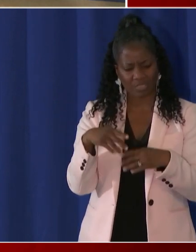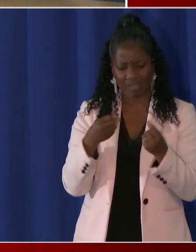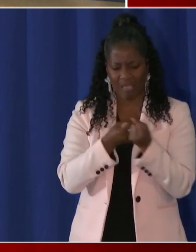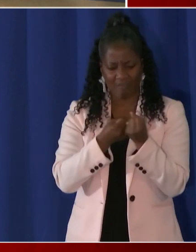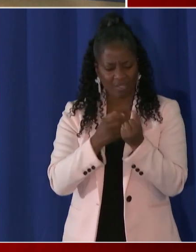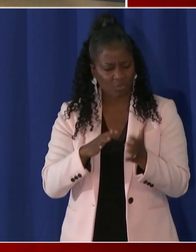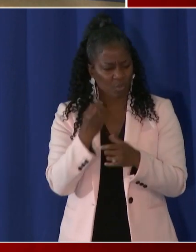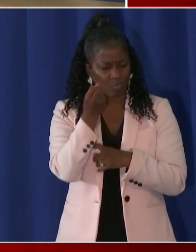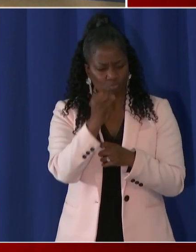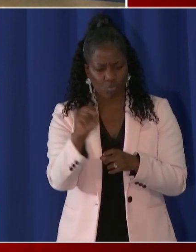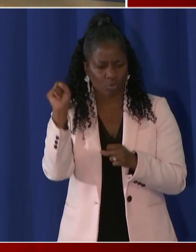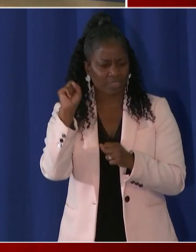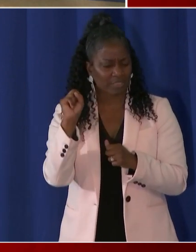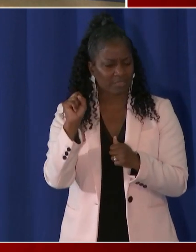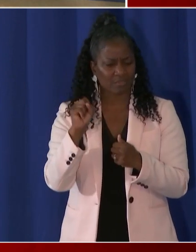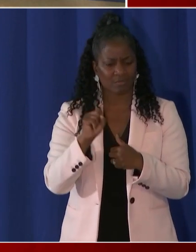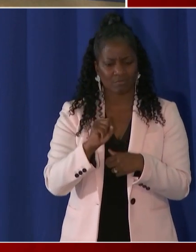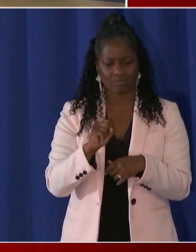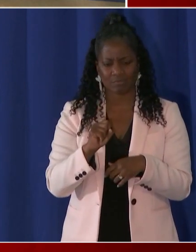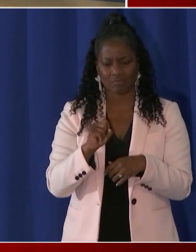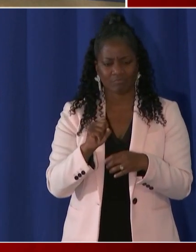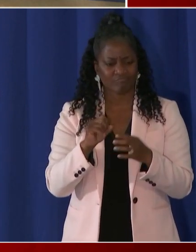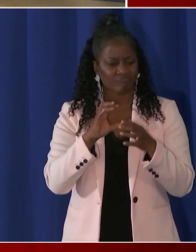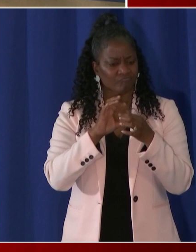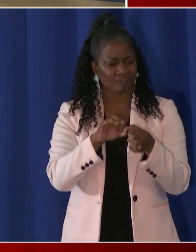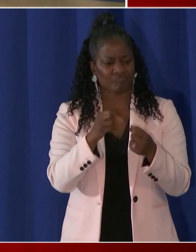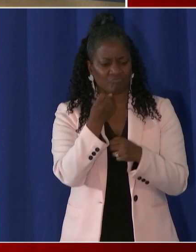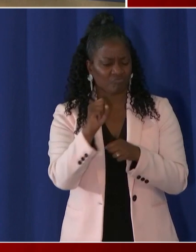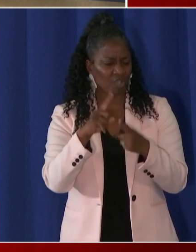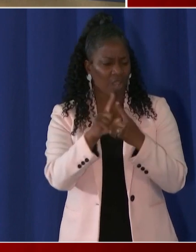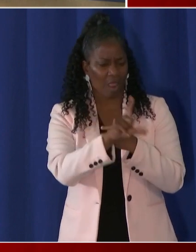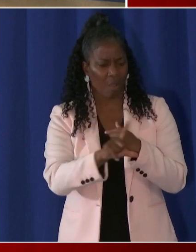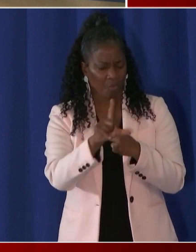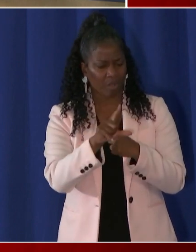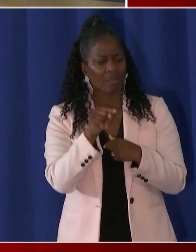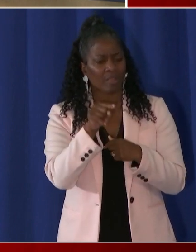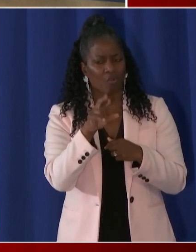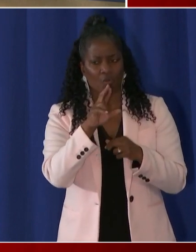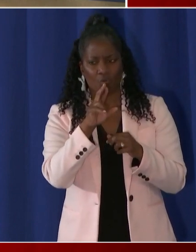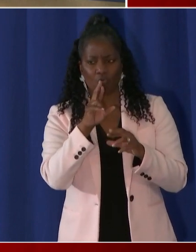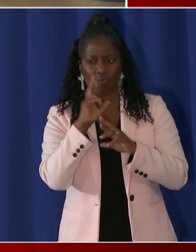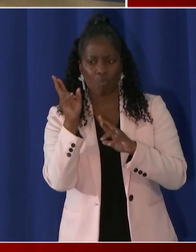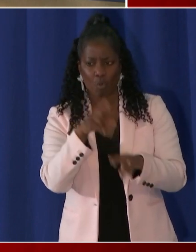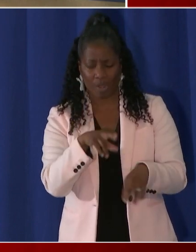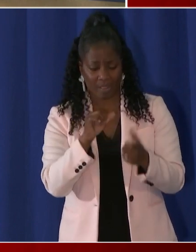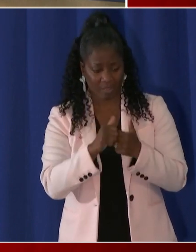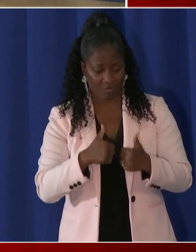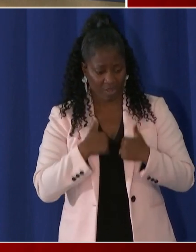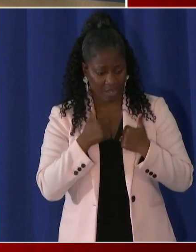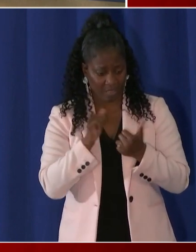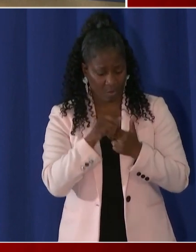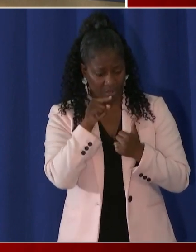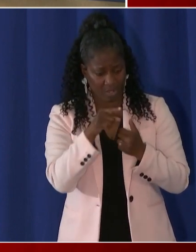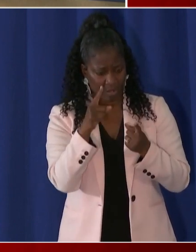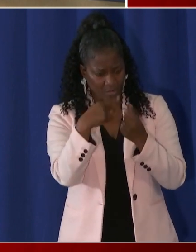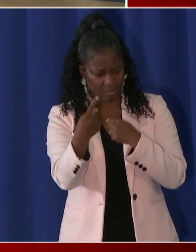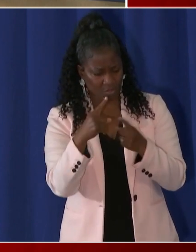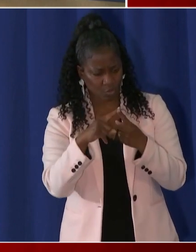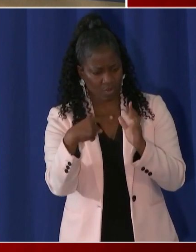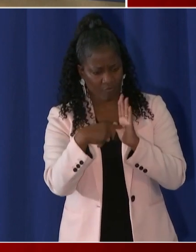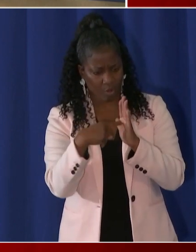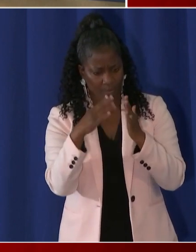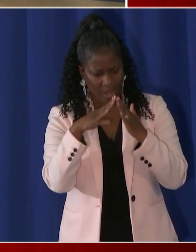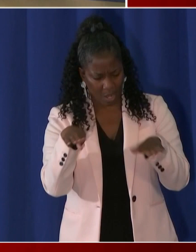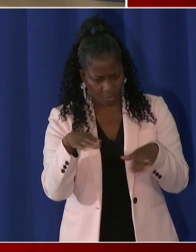were protesting at the site of a proposed new library. And it's been reported that the residents there who were in opposition to affordable